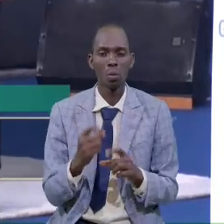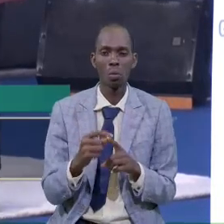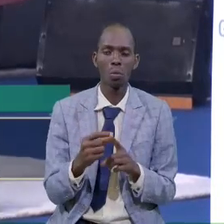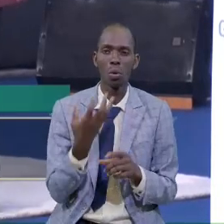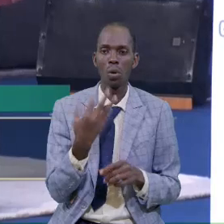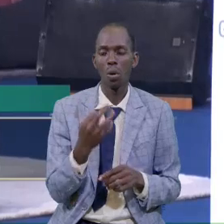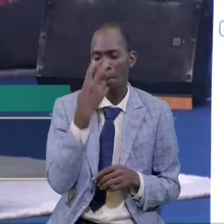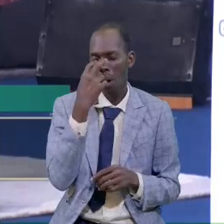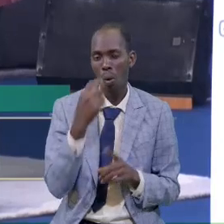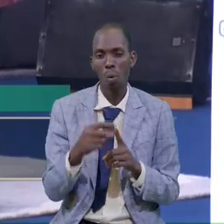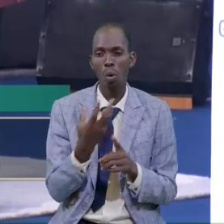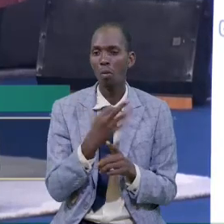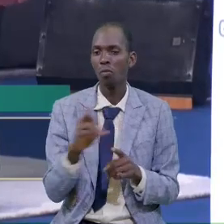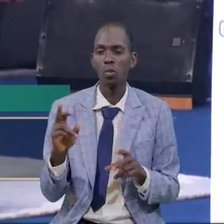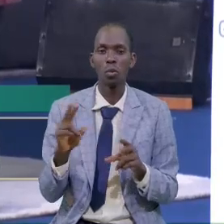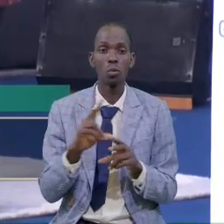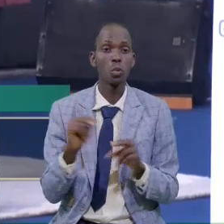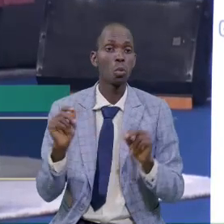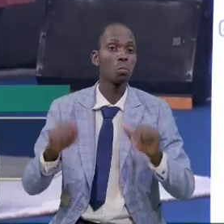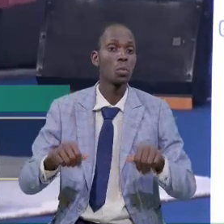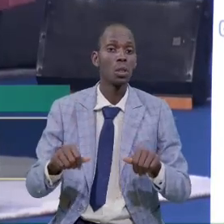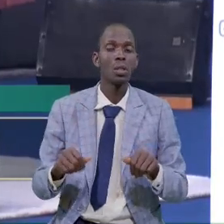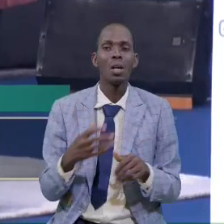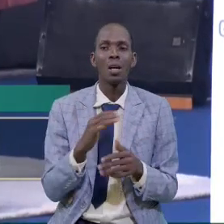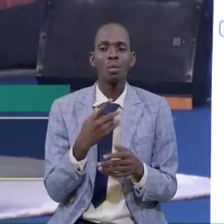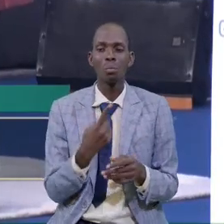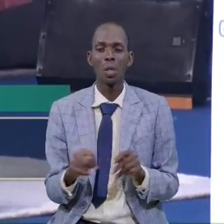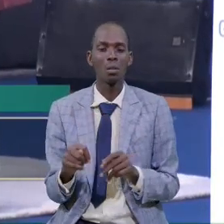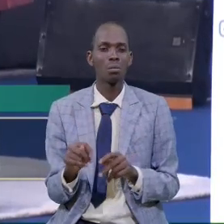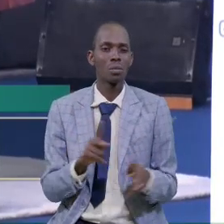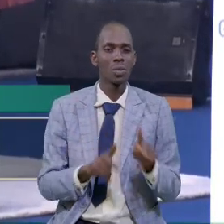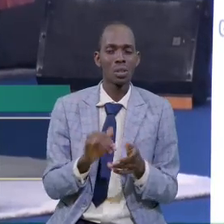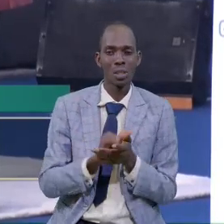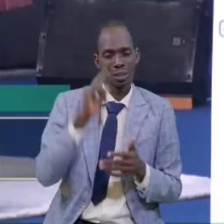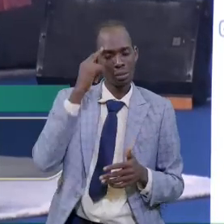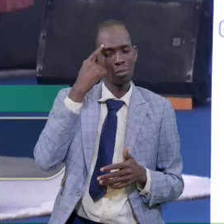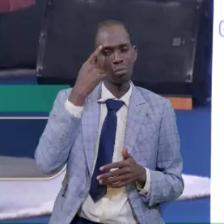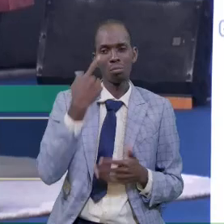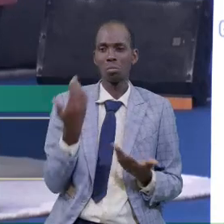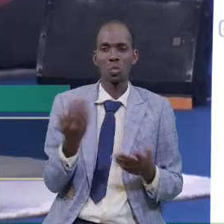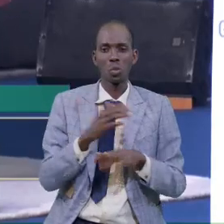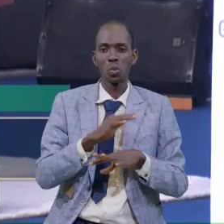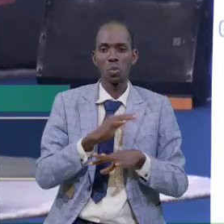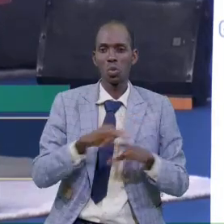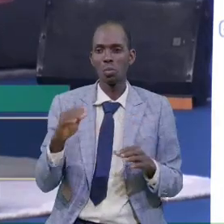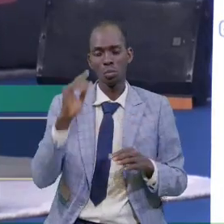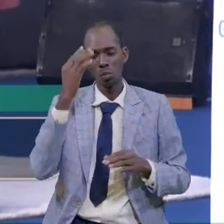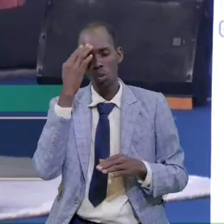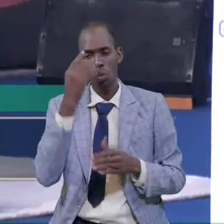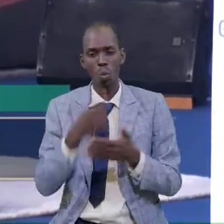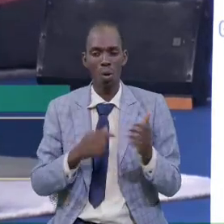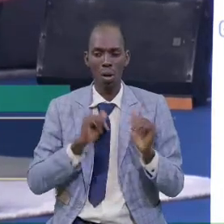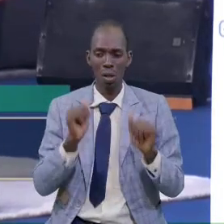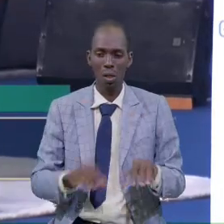now people, they do not think, we do not think what I can be, what I can do. Because the